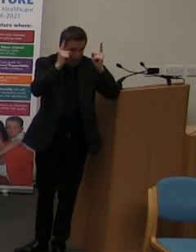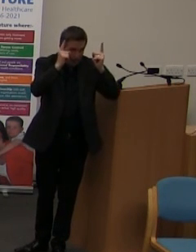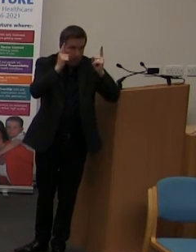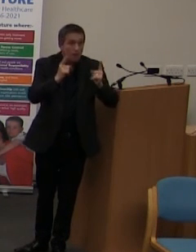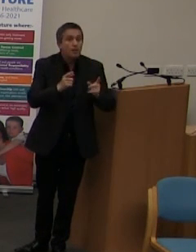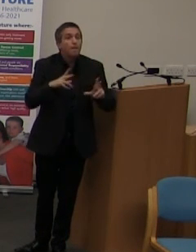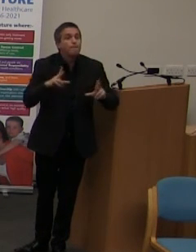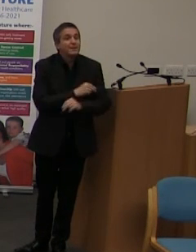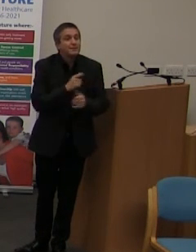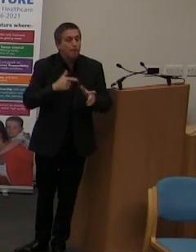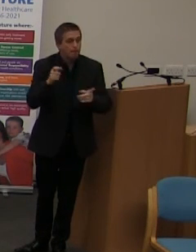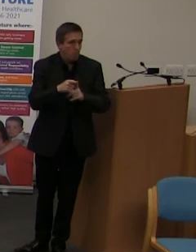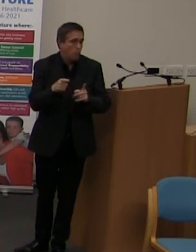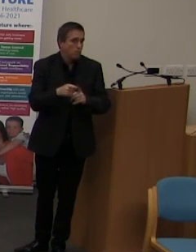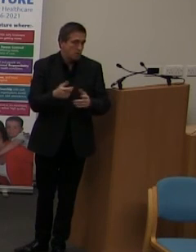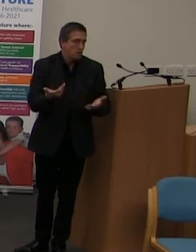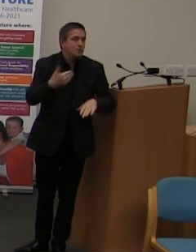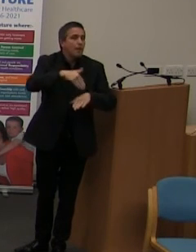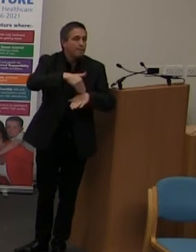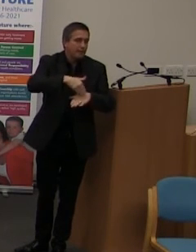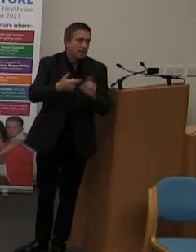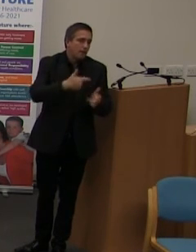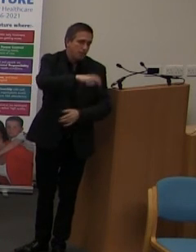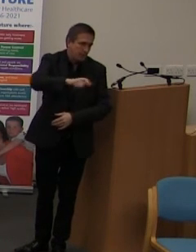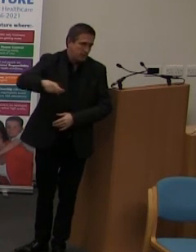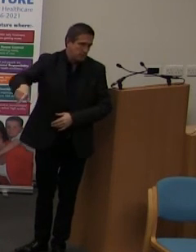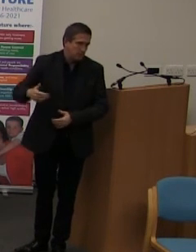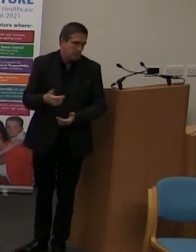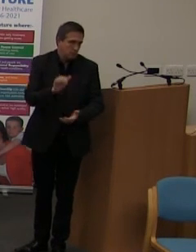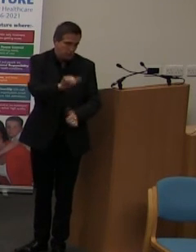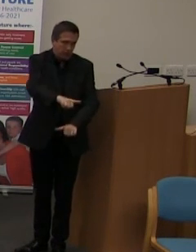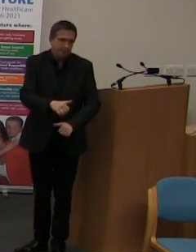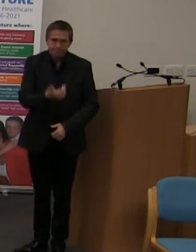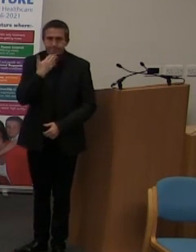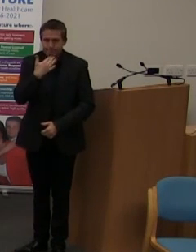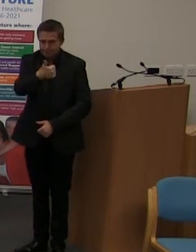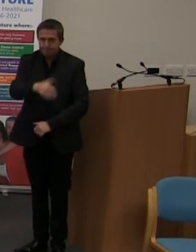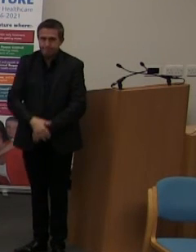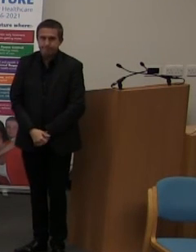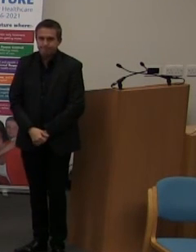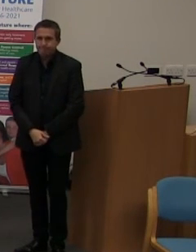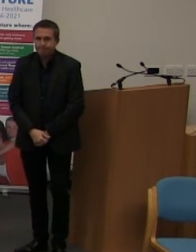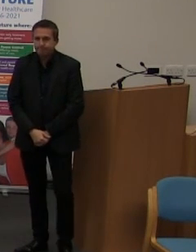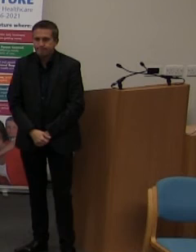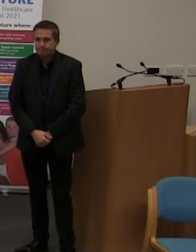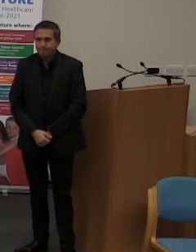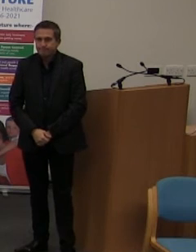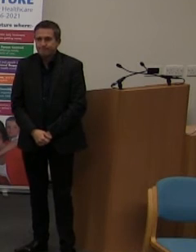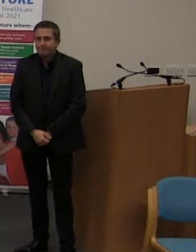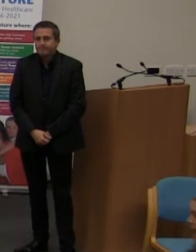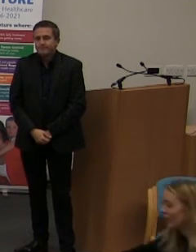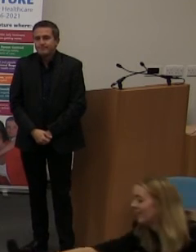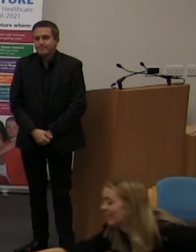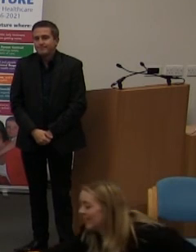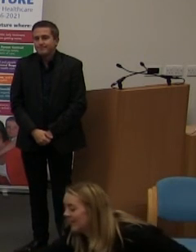impact of them not attending on other patients who are actually having to wait longer. So, Kathy, do you want to say something else?